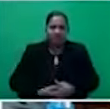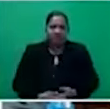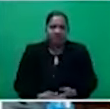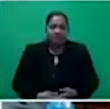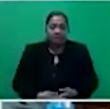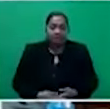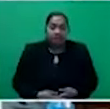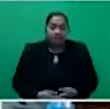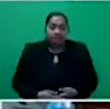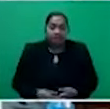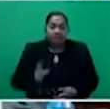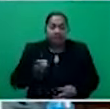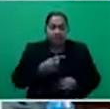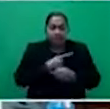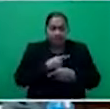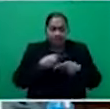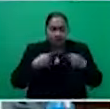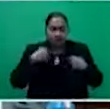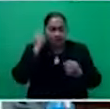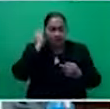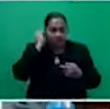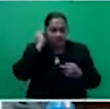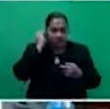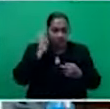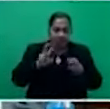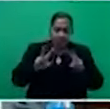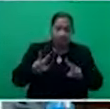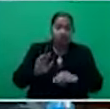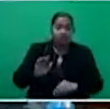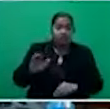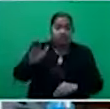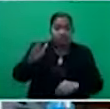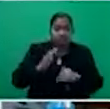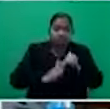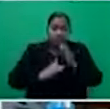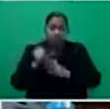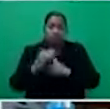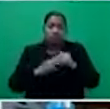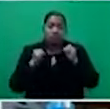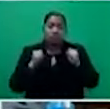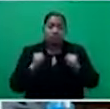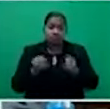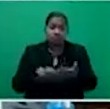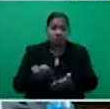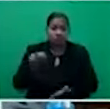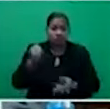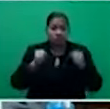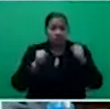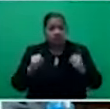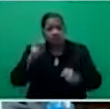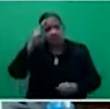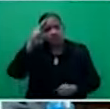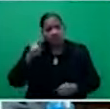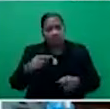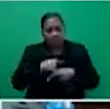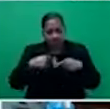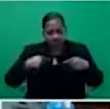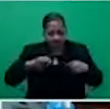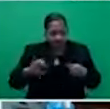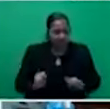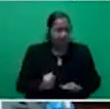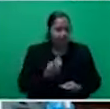we are to look into the future, to build a strong economy, to build a strong nation, we must rid